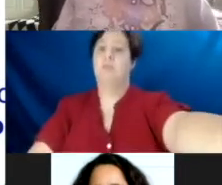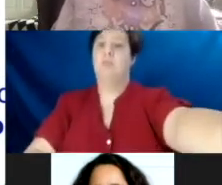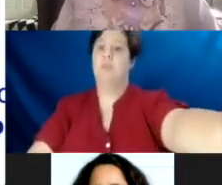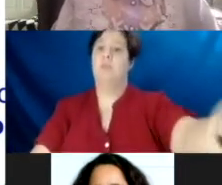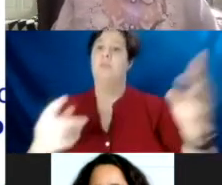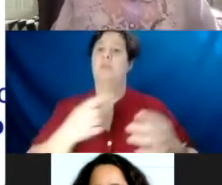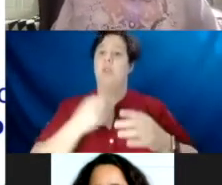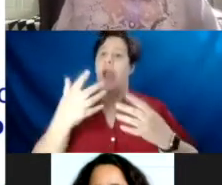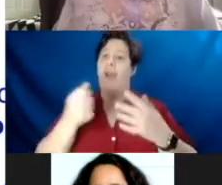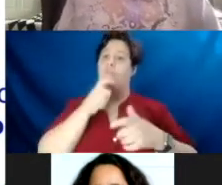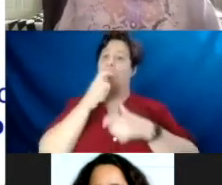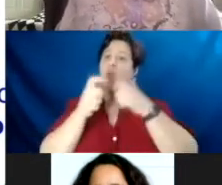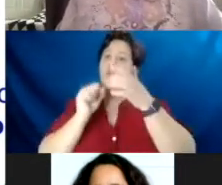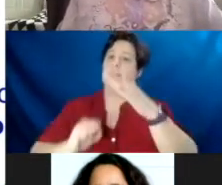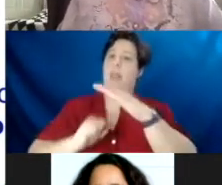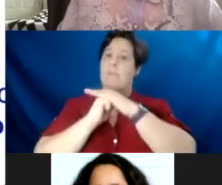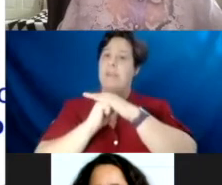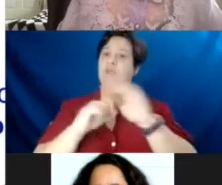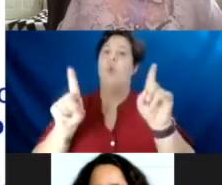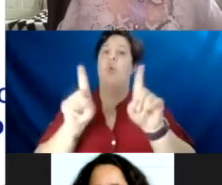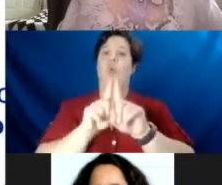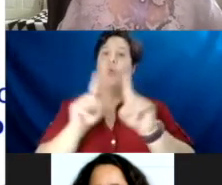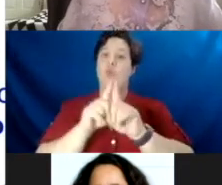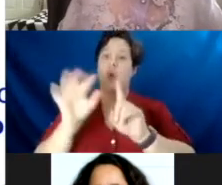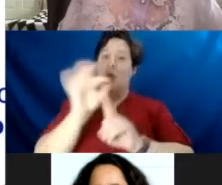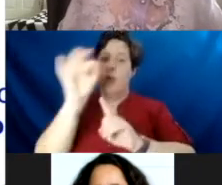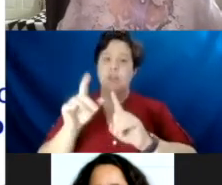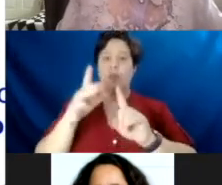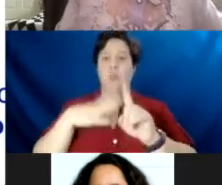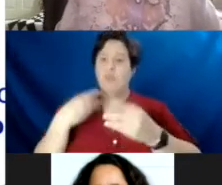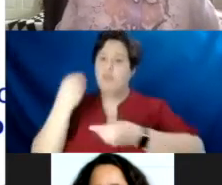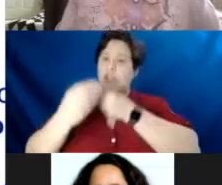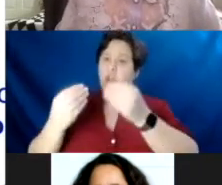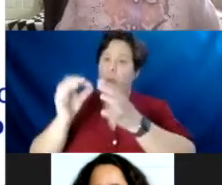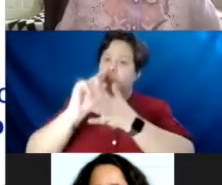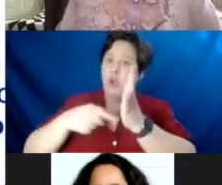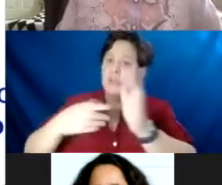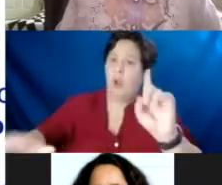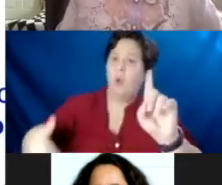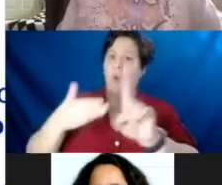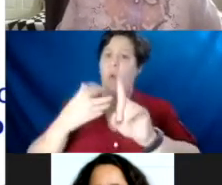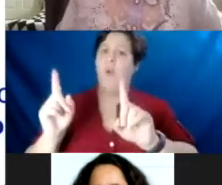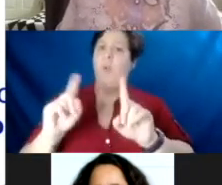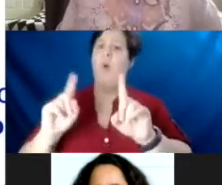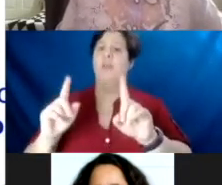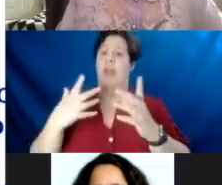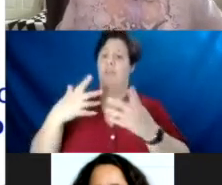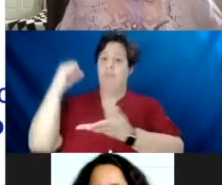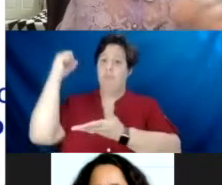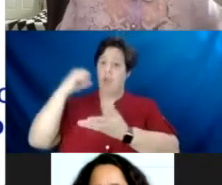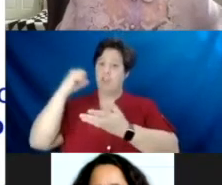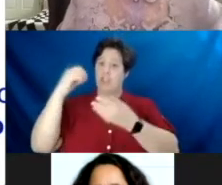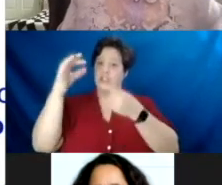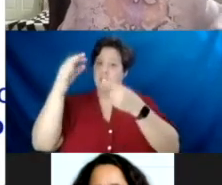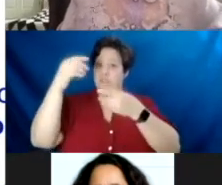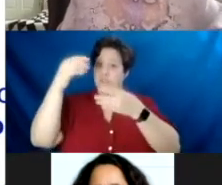words limit. There will be question on describing the project goals and providing a budget breakdown.